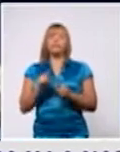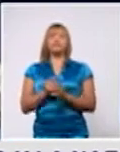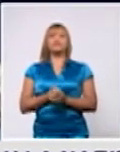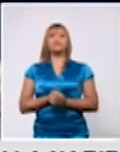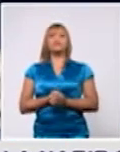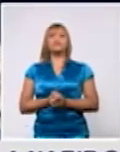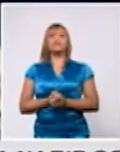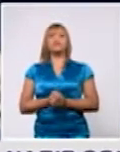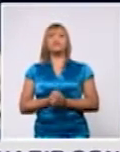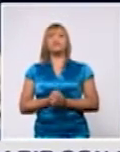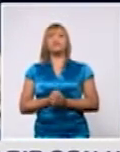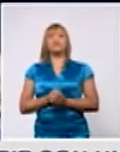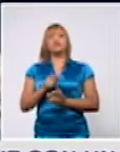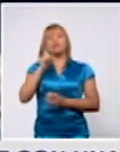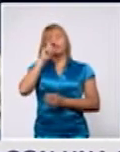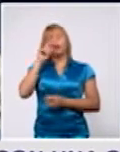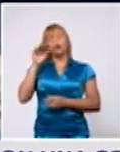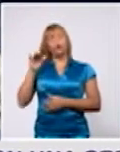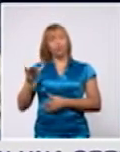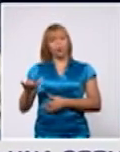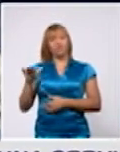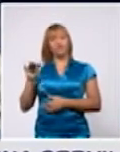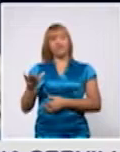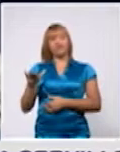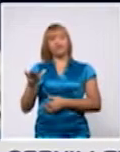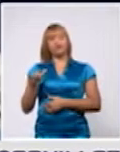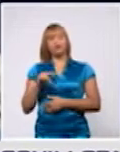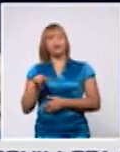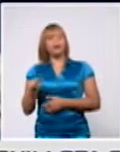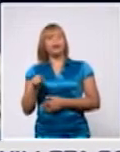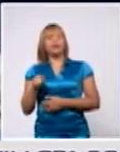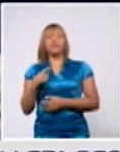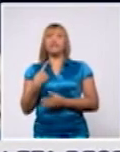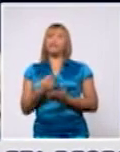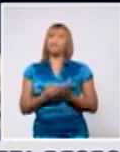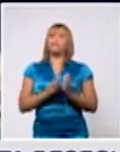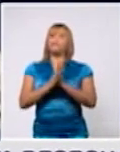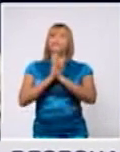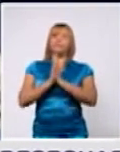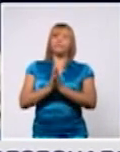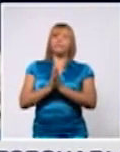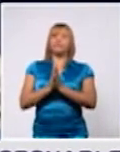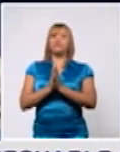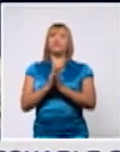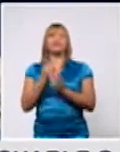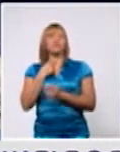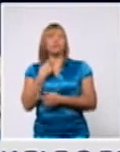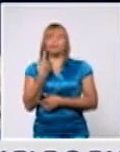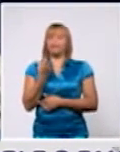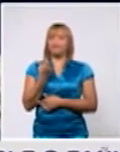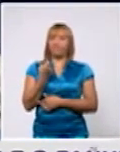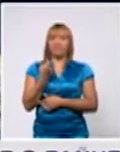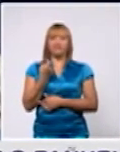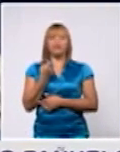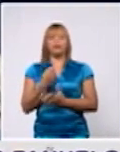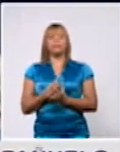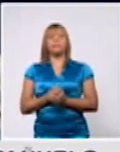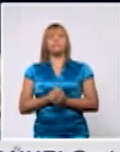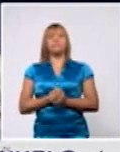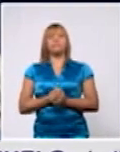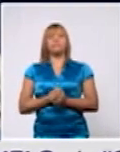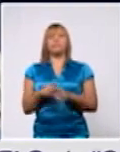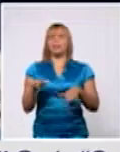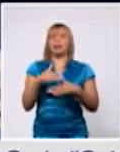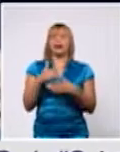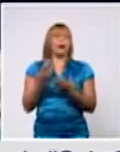27 people diagnosed yesterday are male for 50.3% of all cases. 27 are also